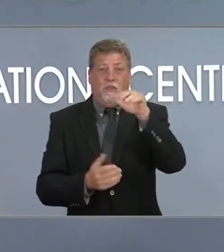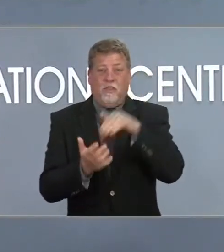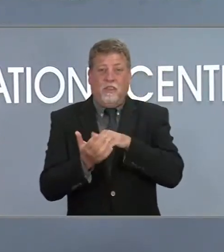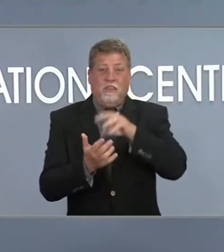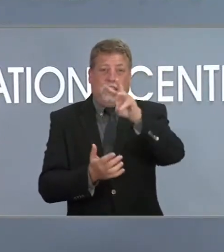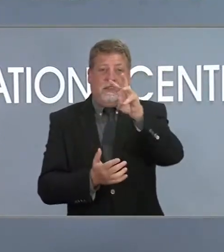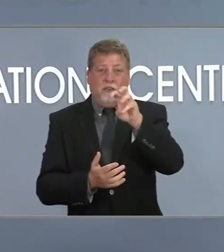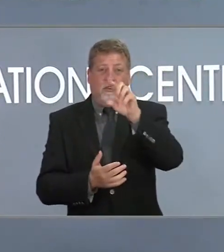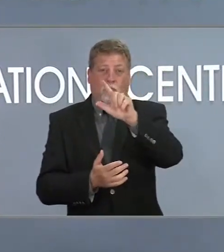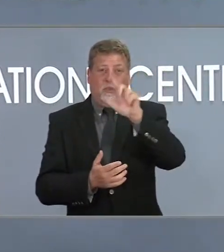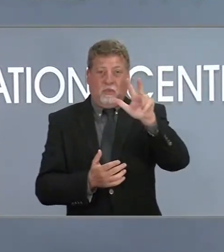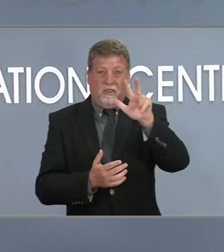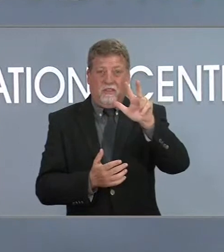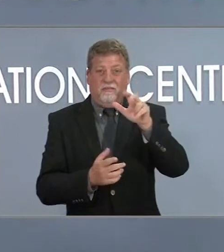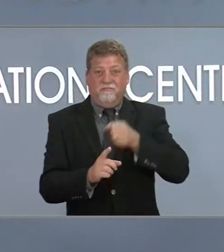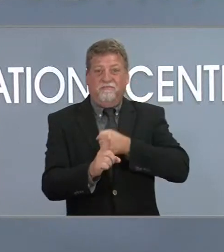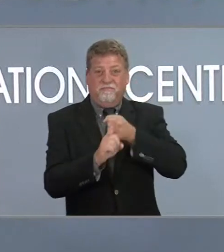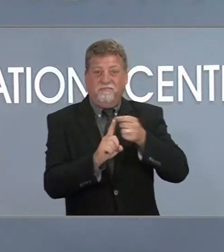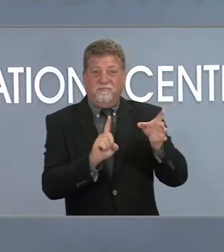1,273,623 COVID cases,